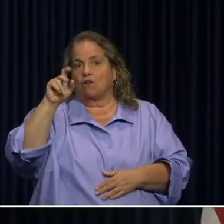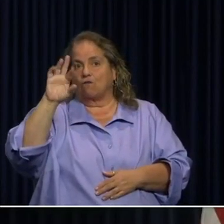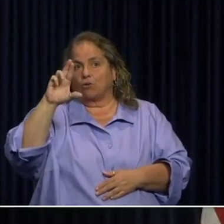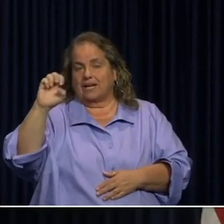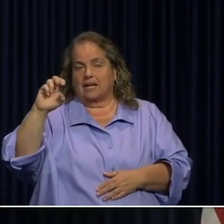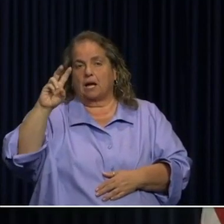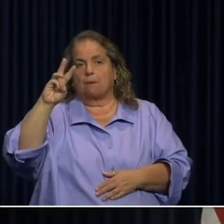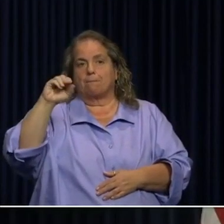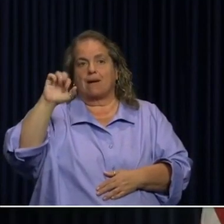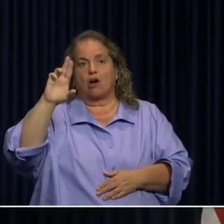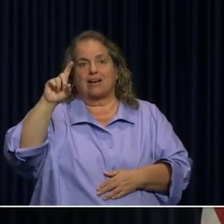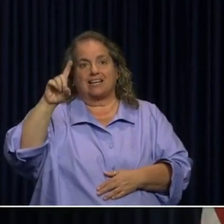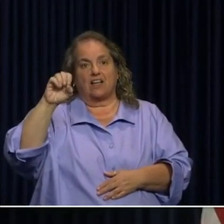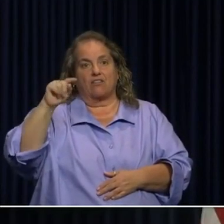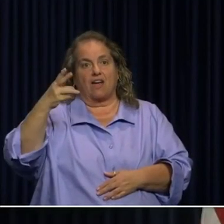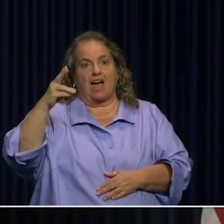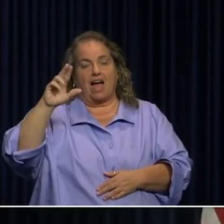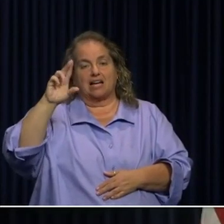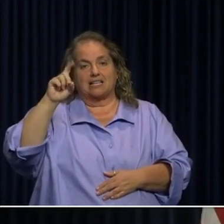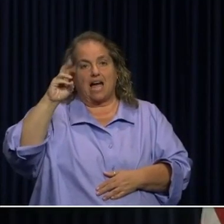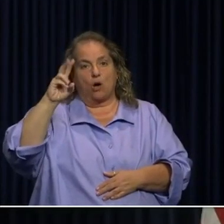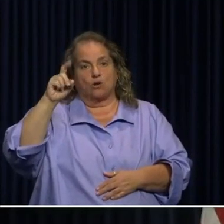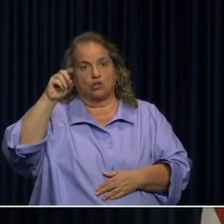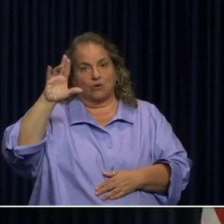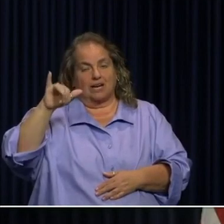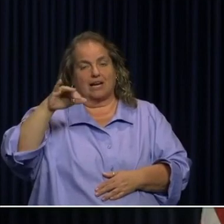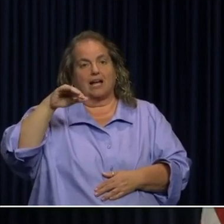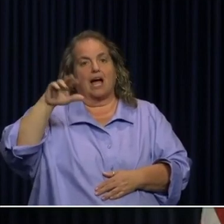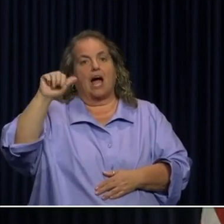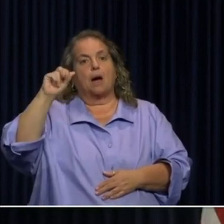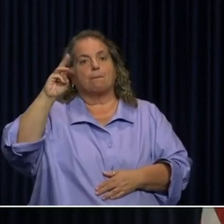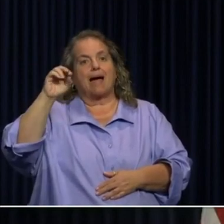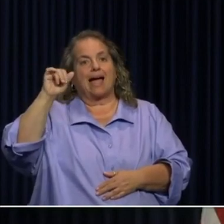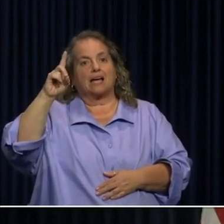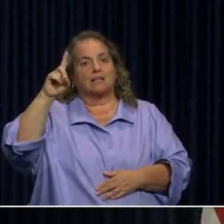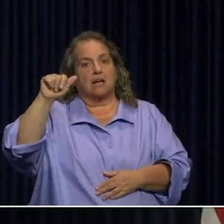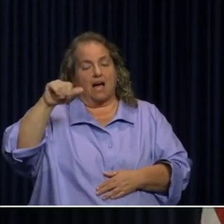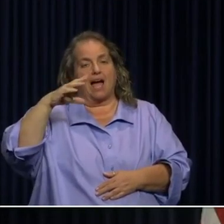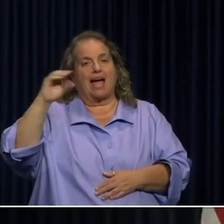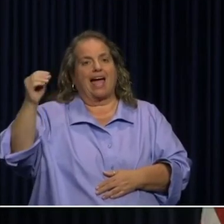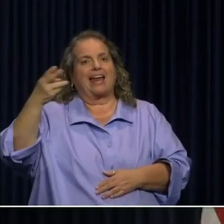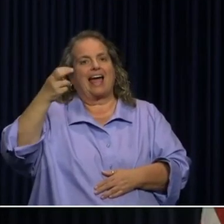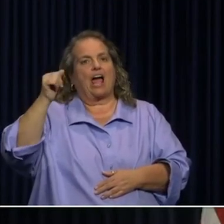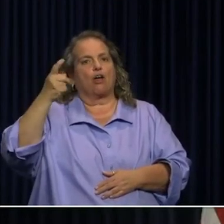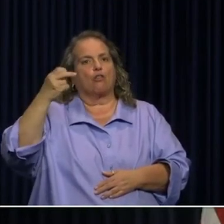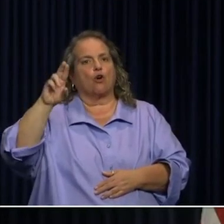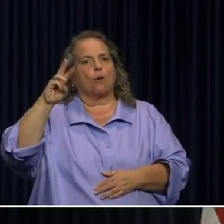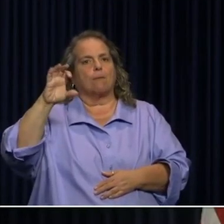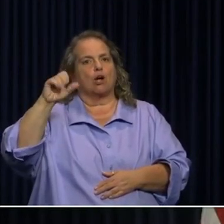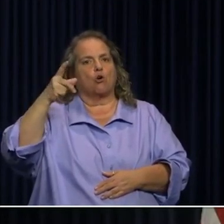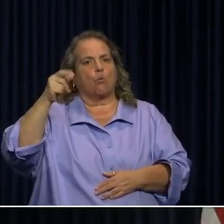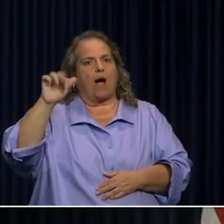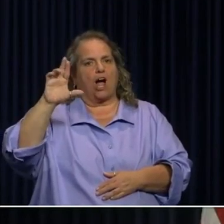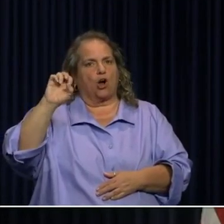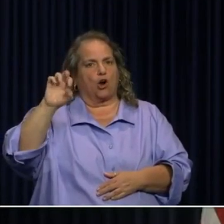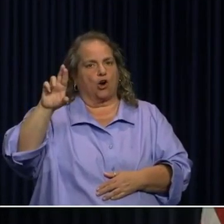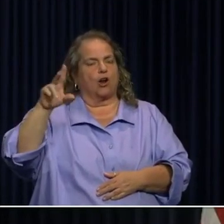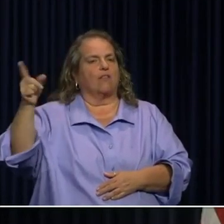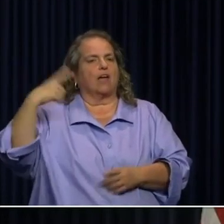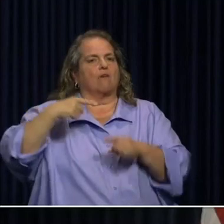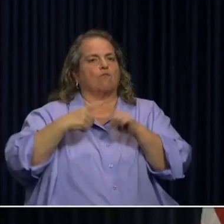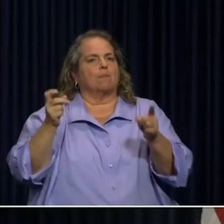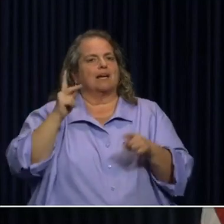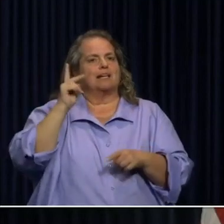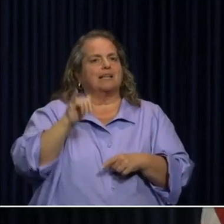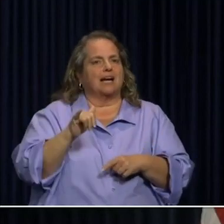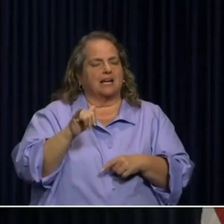Dowdy, Amanda Meyer, and Heather McGuire. And they come from both University of Kentucky and Kentucky College of Medicine. They're